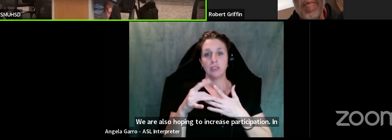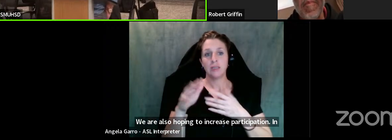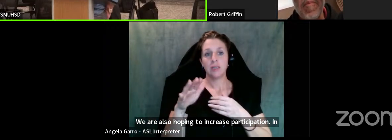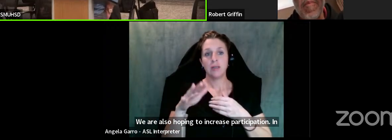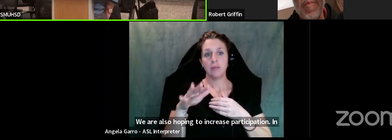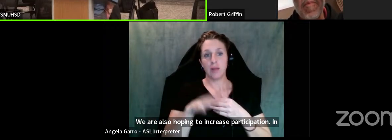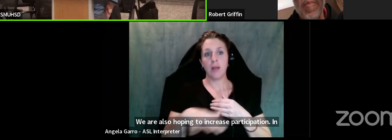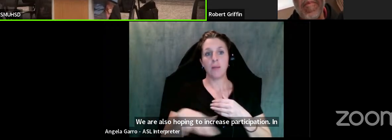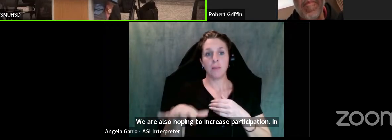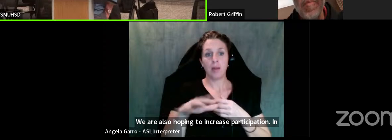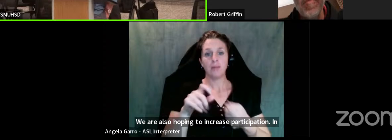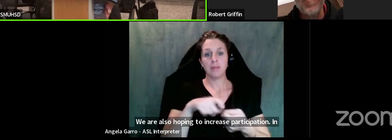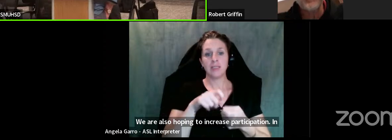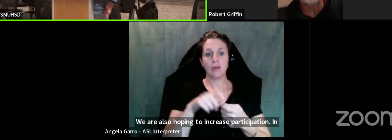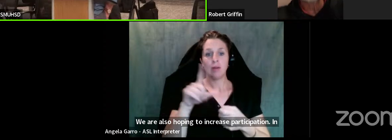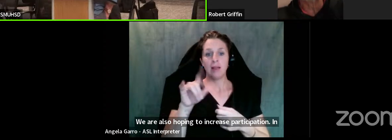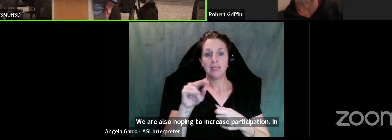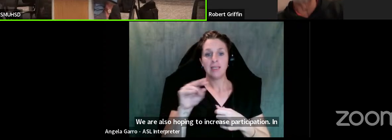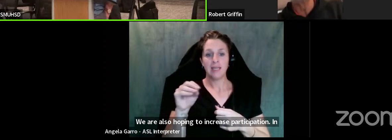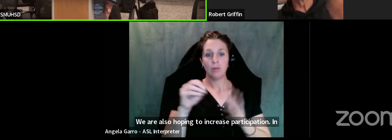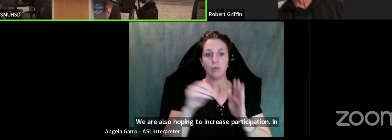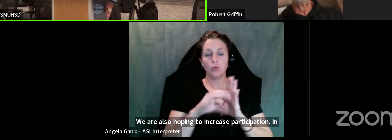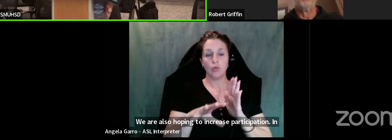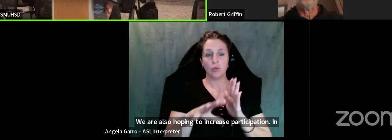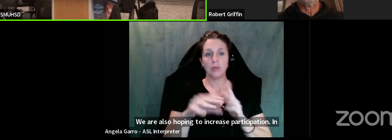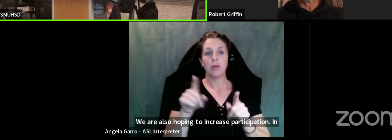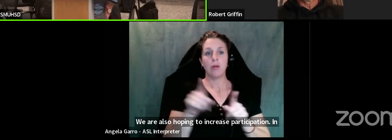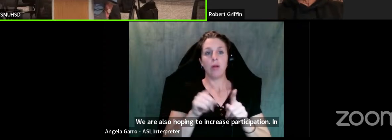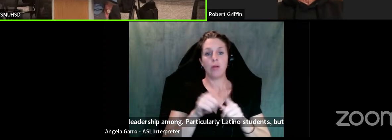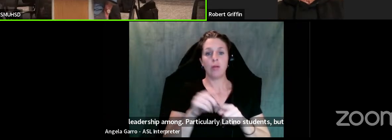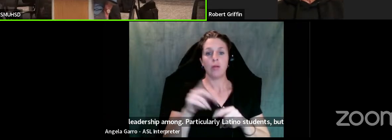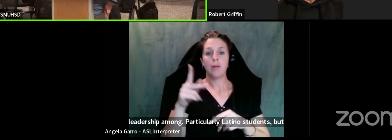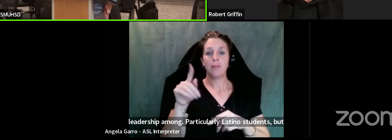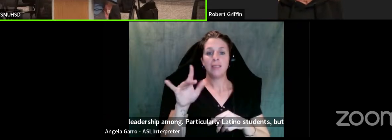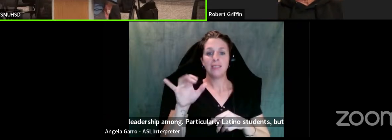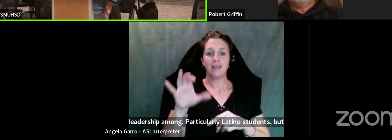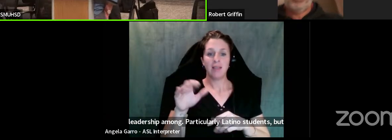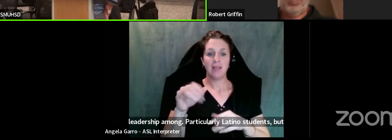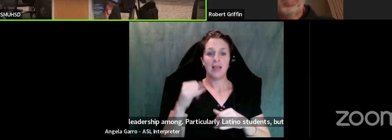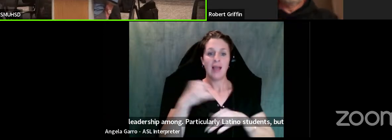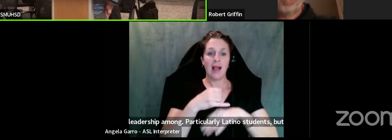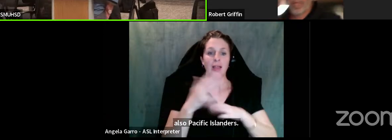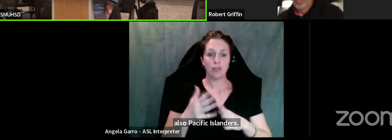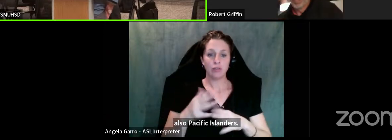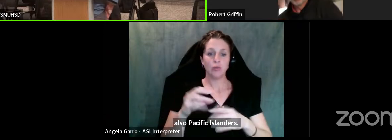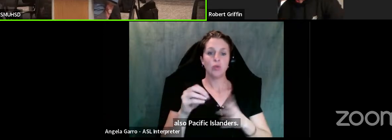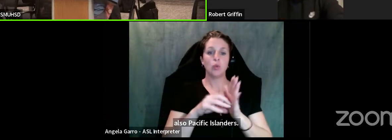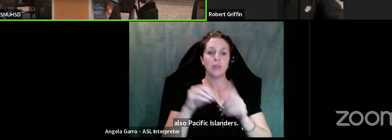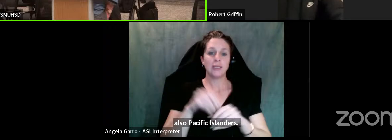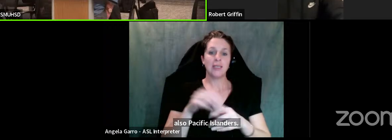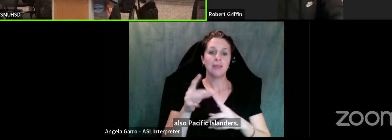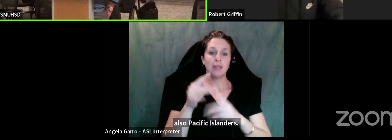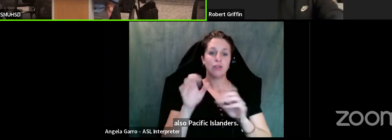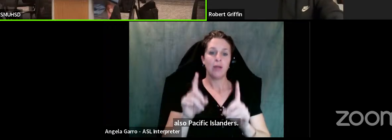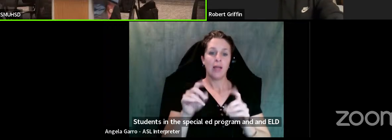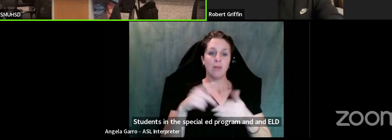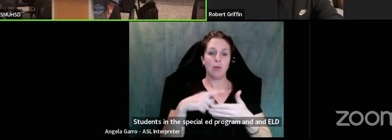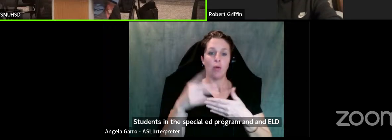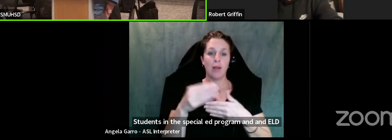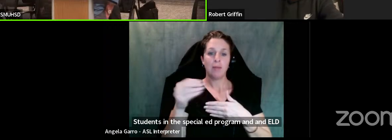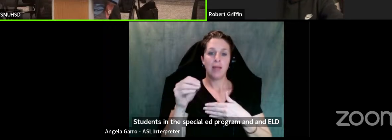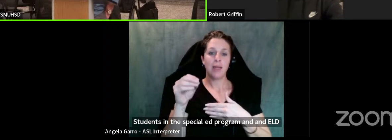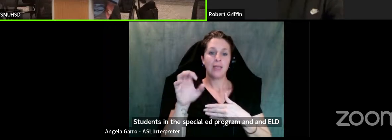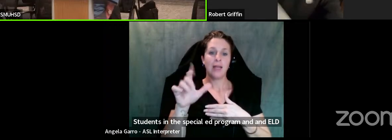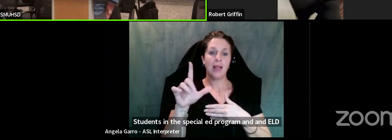among particularly Latino students, but also Pacific Islanders. students in the special ed program and ELD students. And our